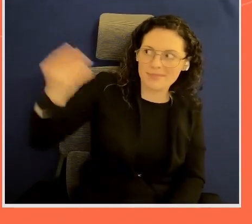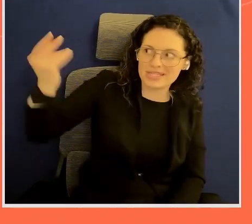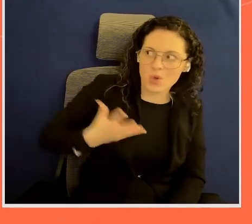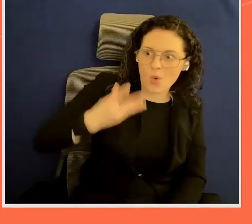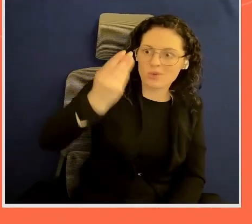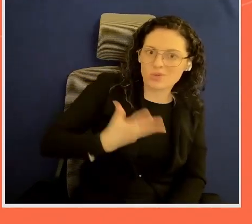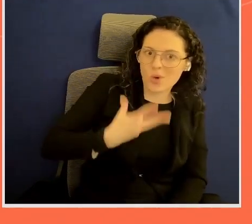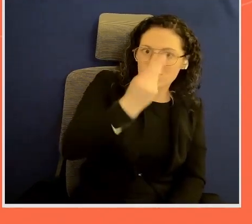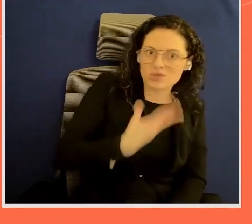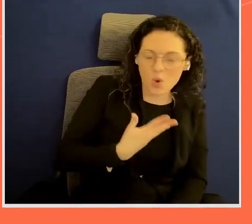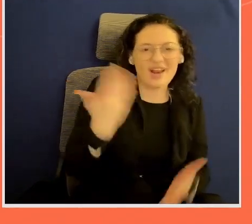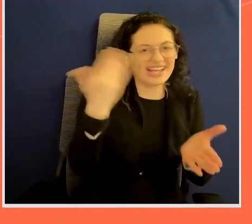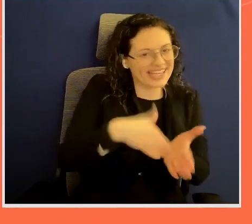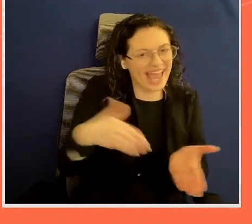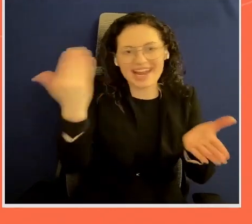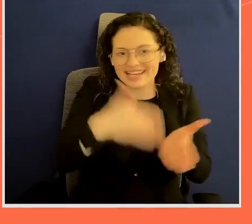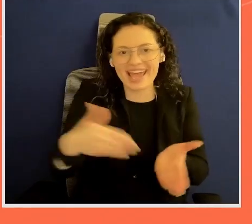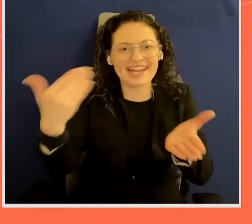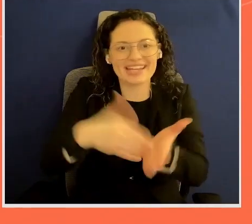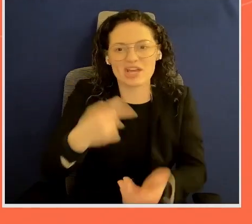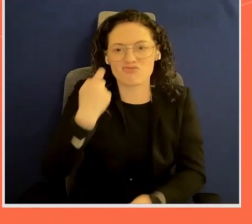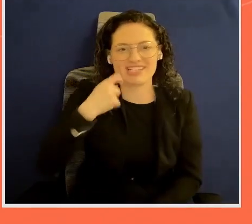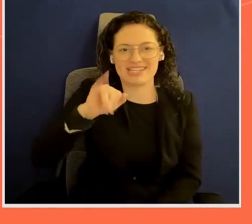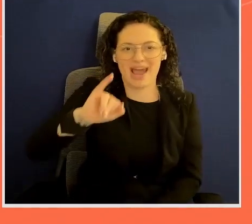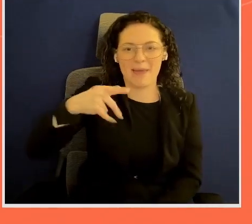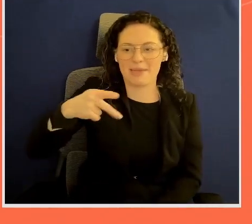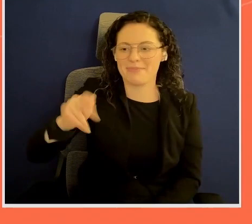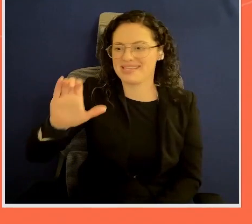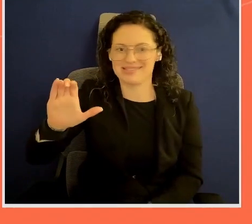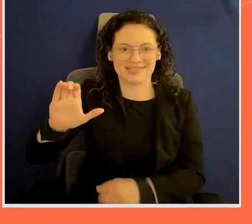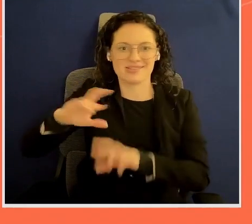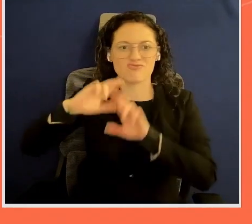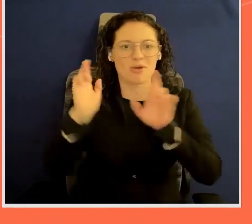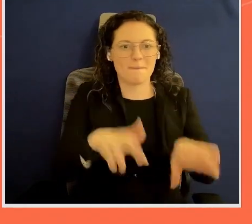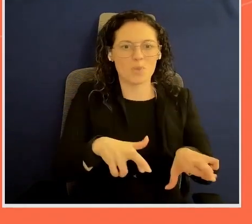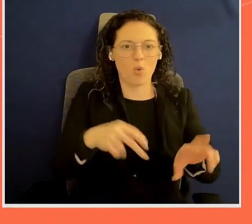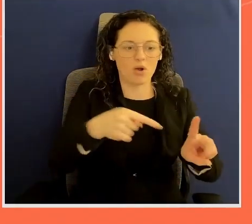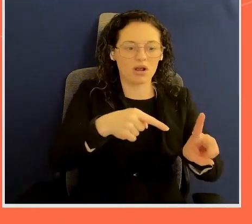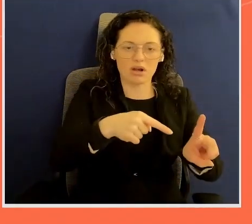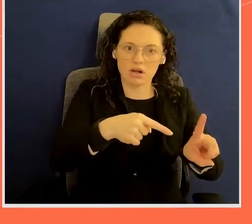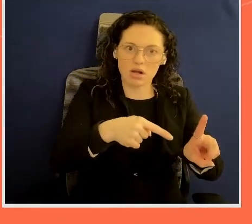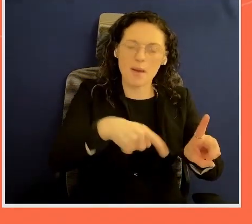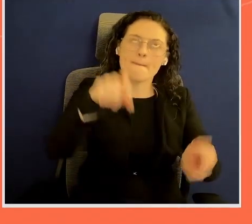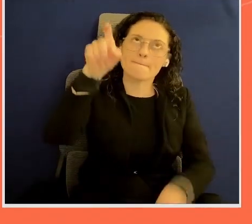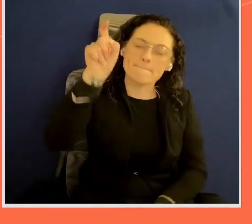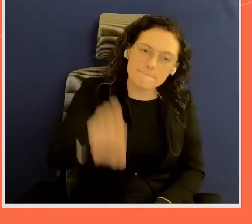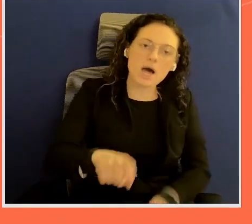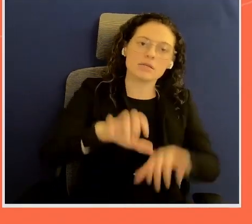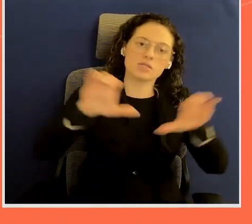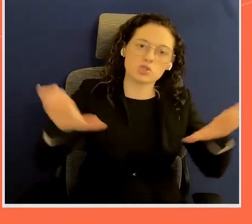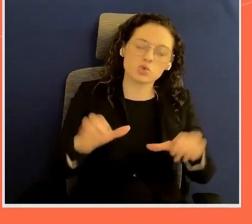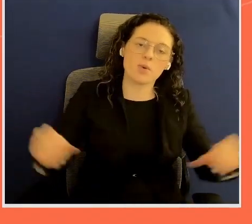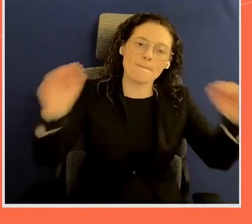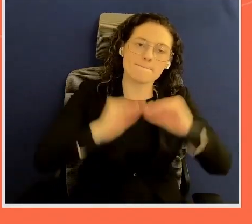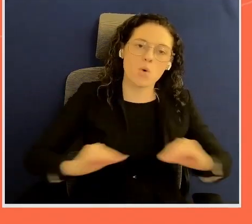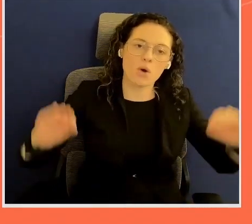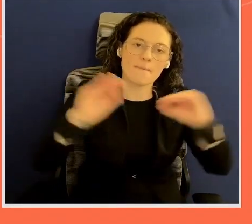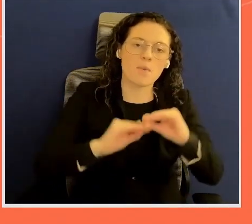And it's the story of a giant snake from the village of Eleui in Aymalig.